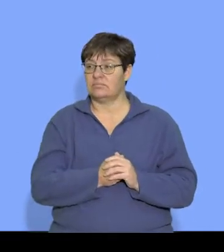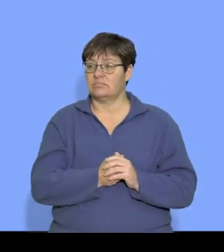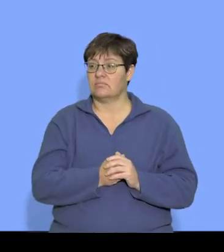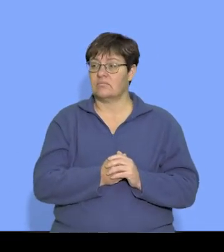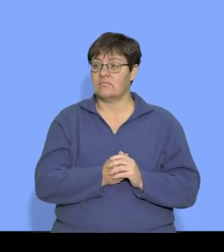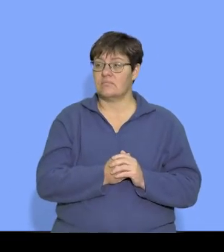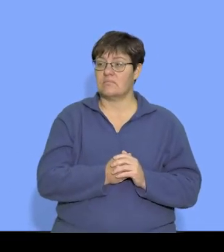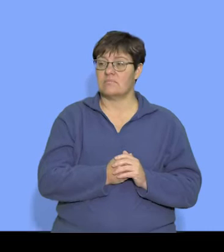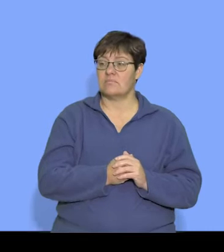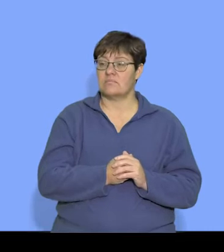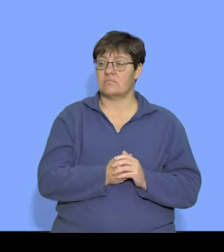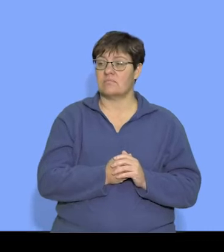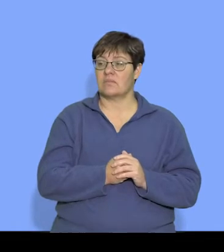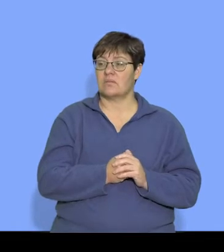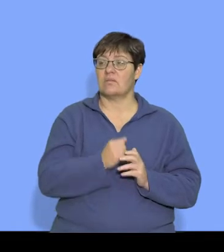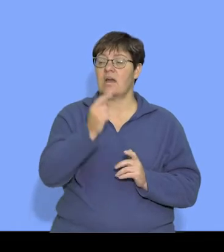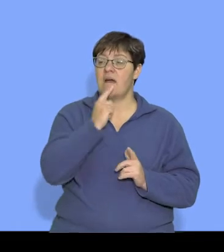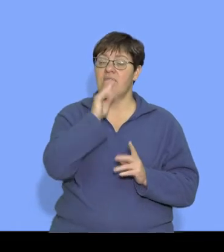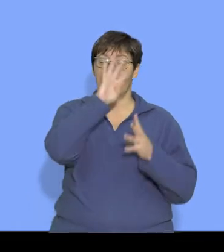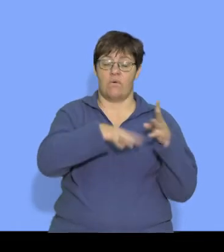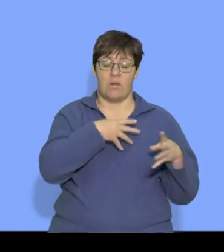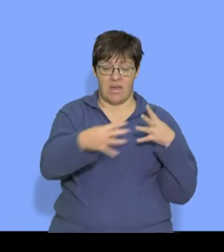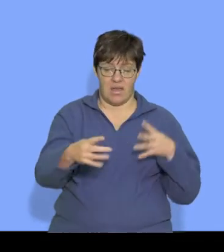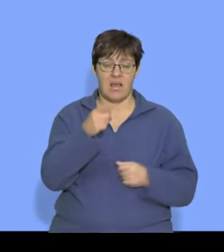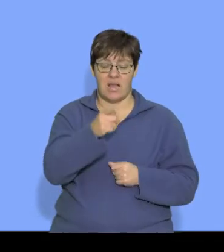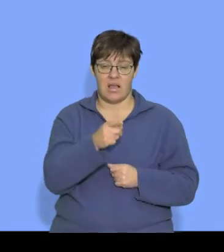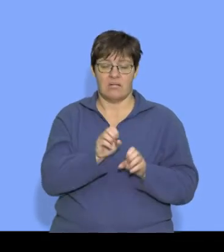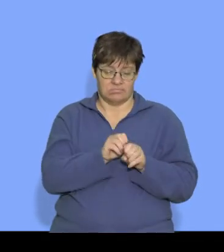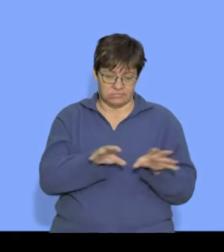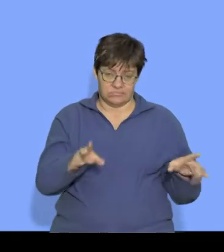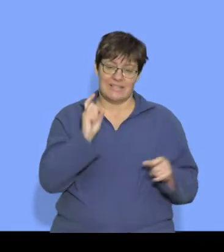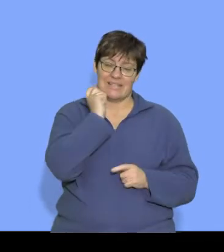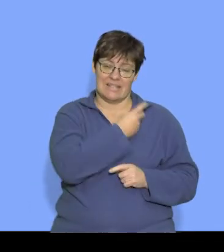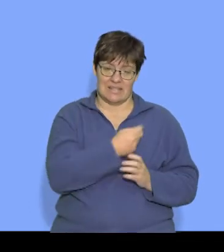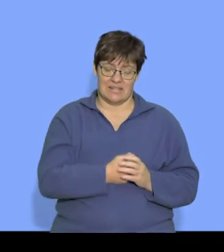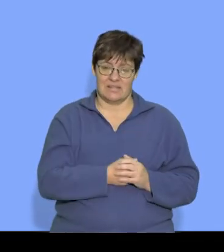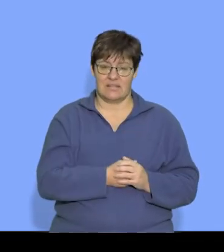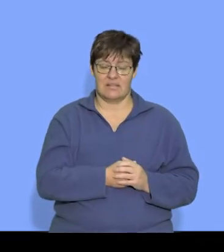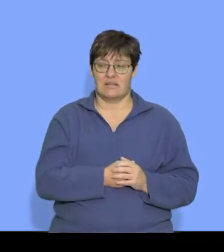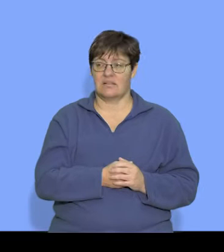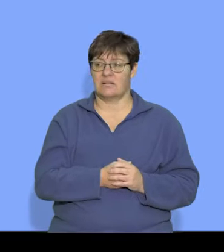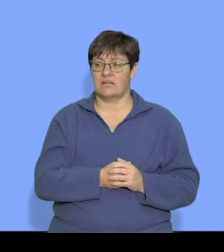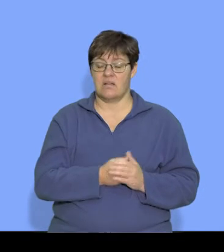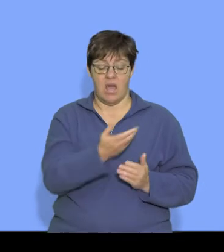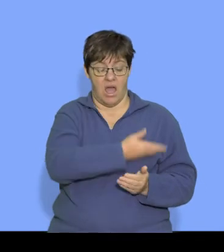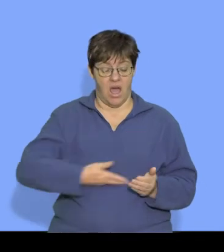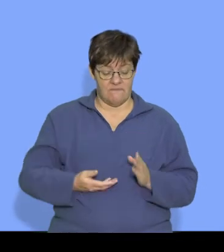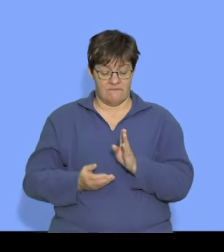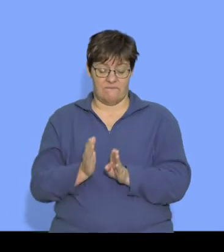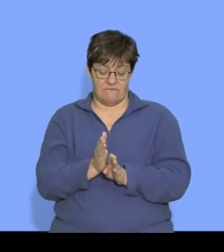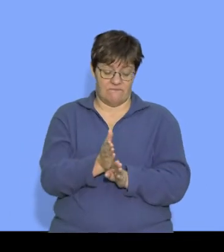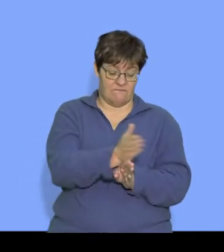the jaw, the lower jaw, and so the dental formula points to the distribution of teeth from the half moving